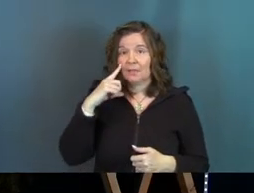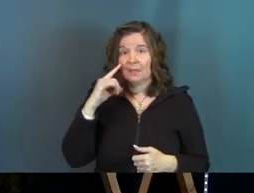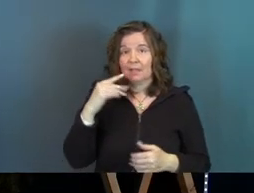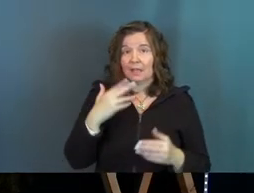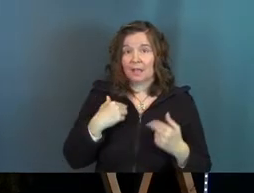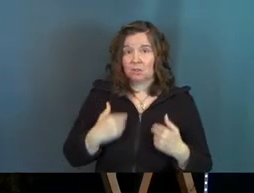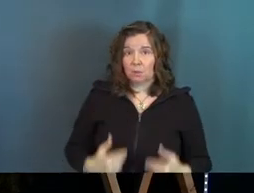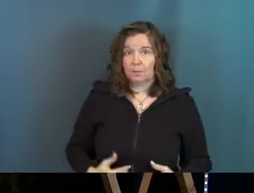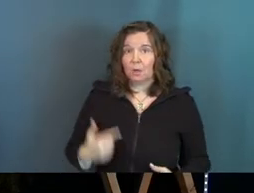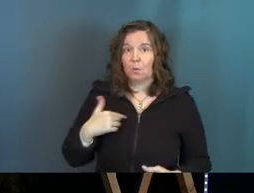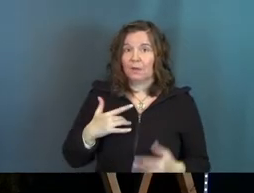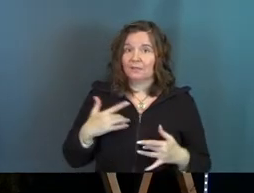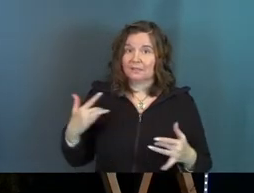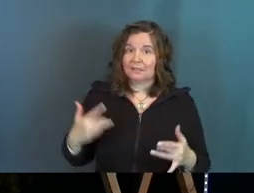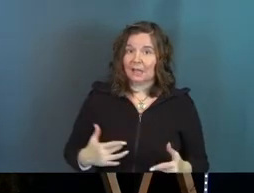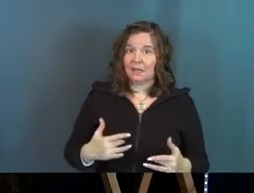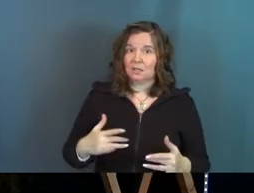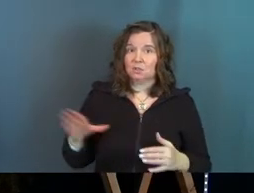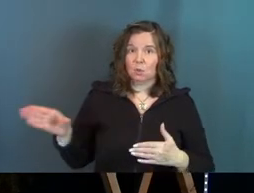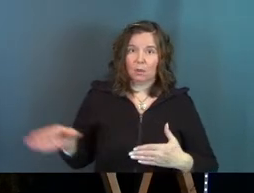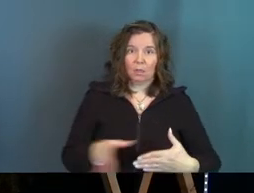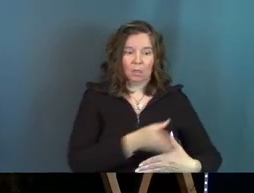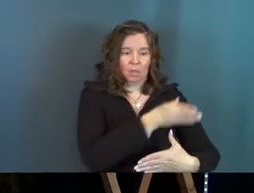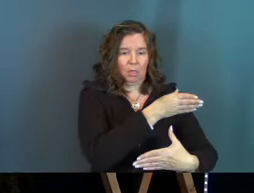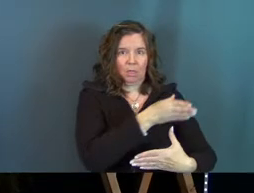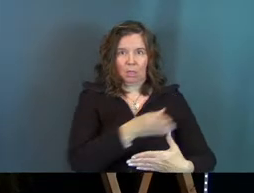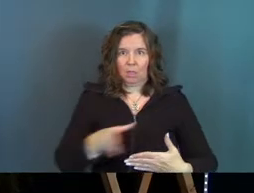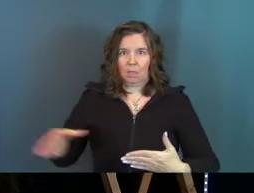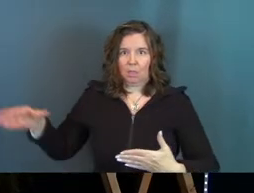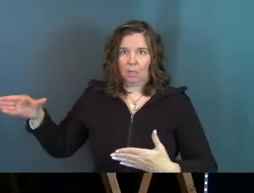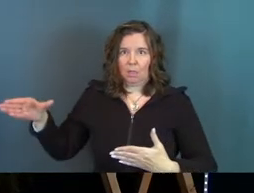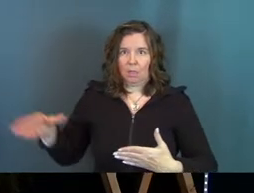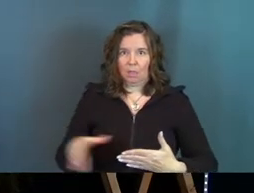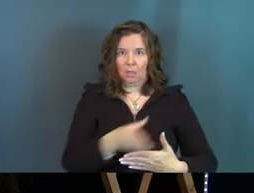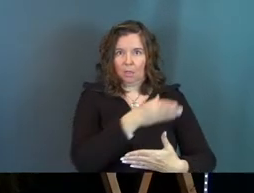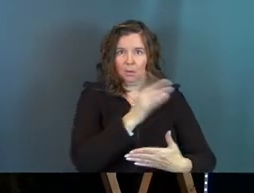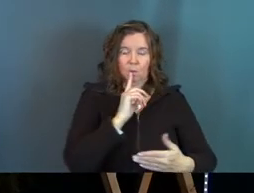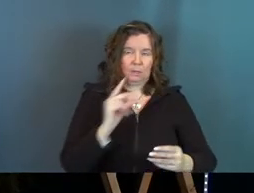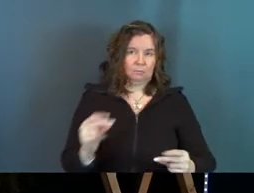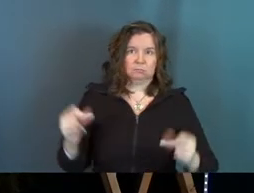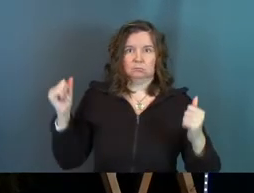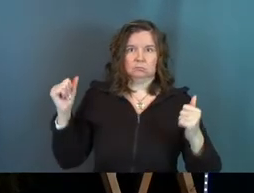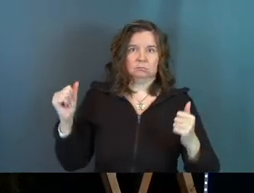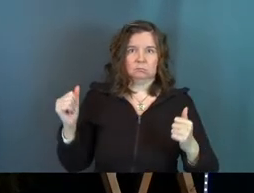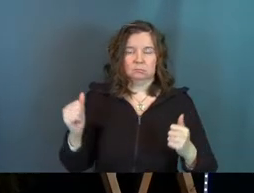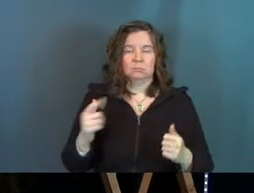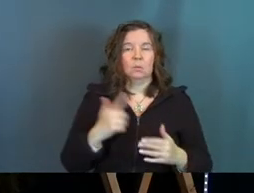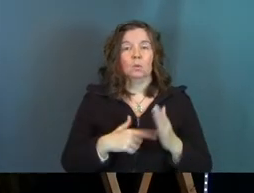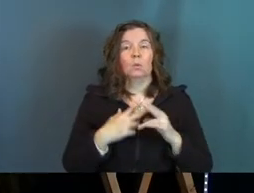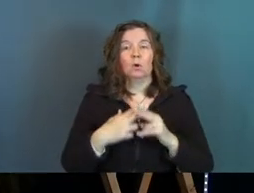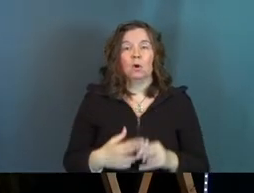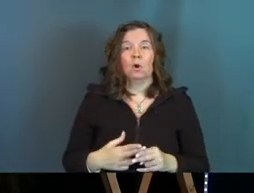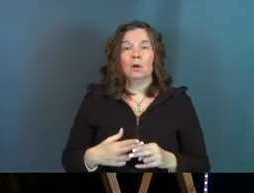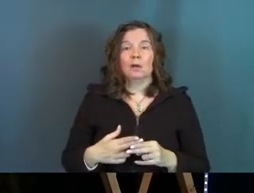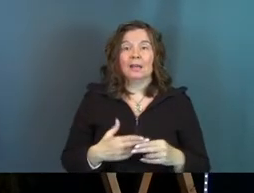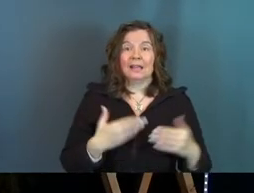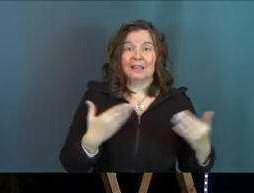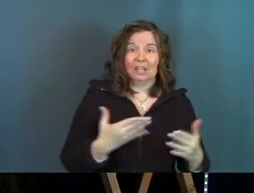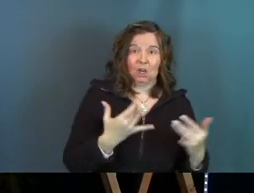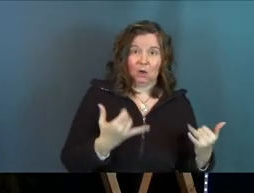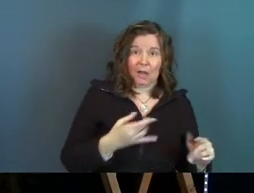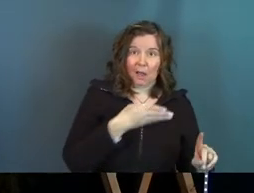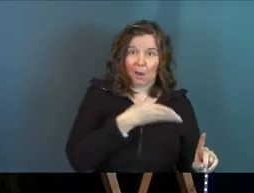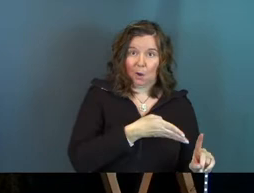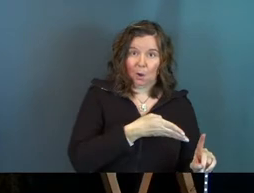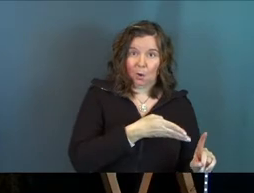as humanity, we have a tendency to swing to two different sides of the pendulum really far, okay? And what we call this is the here and now on